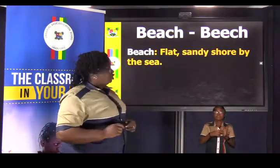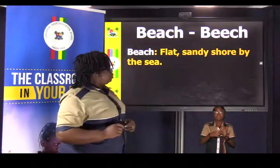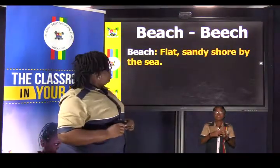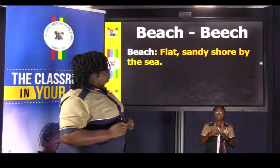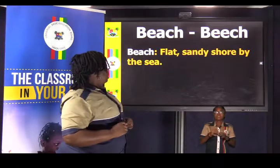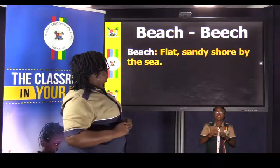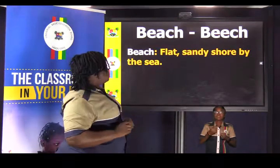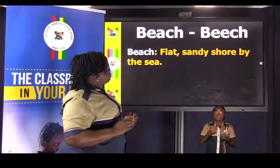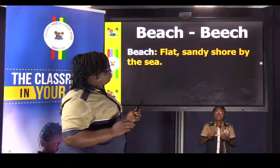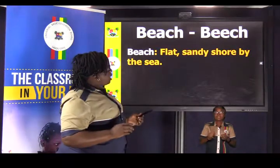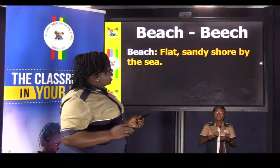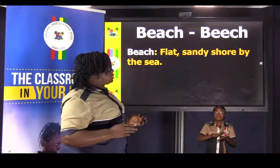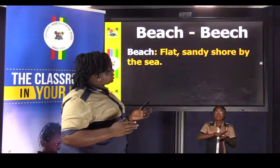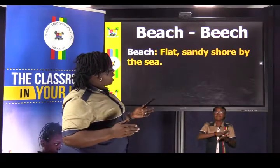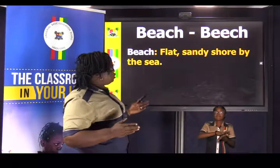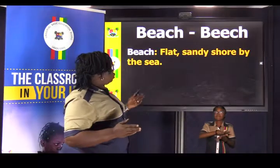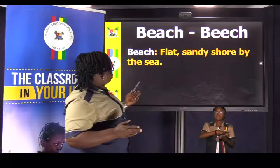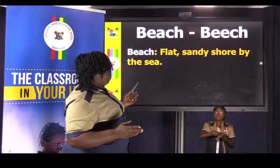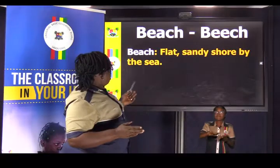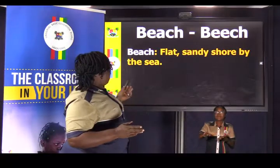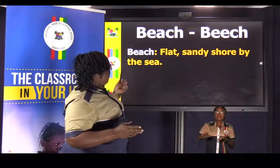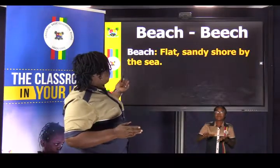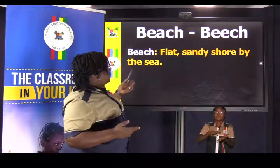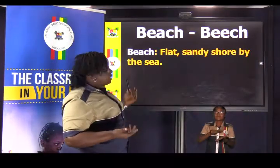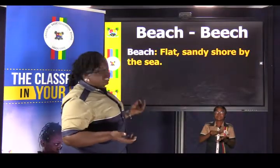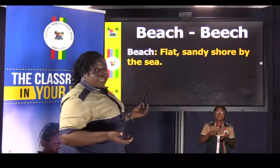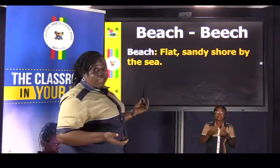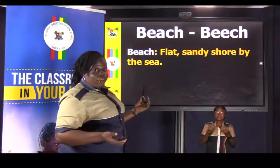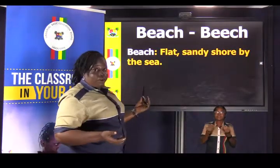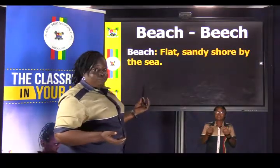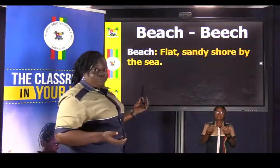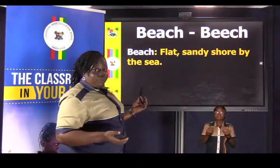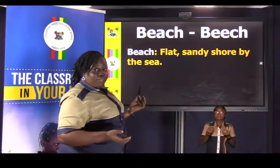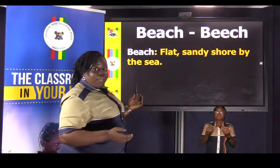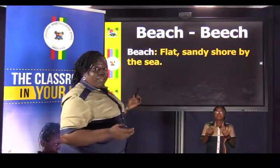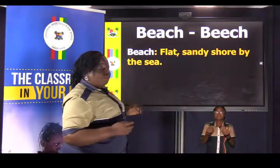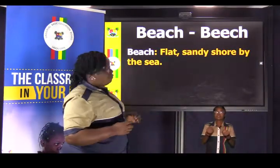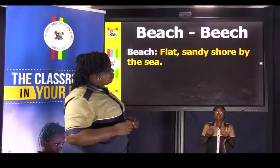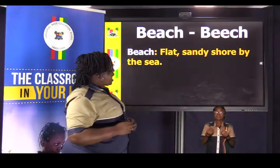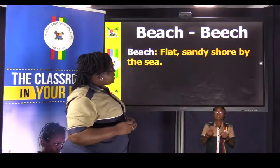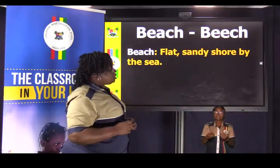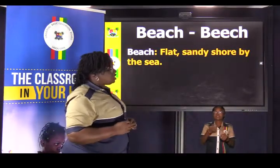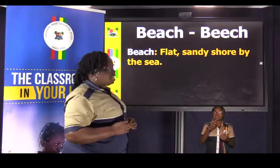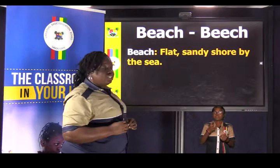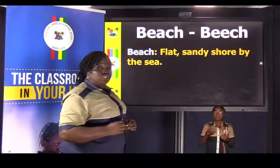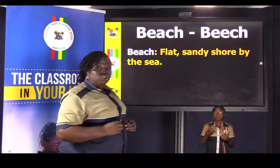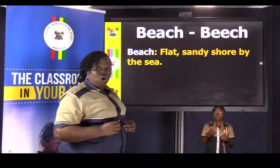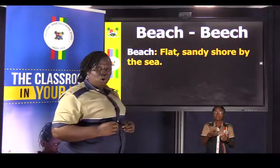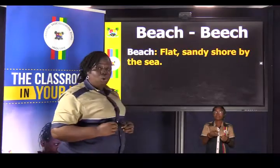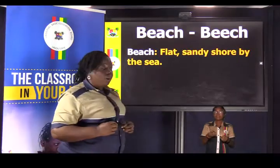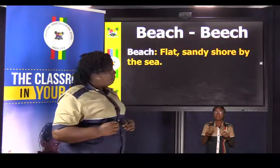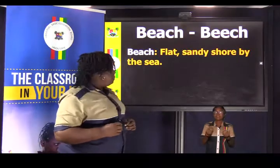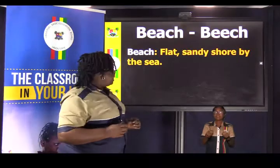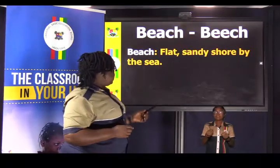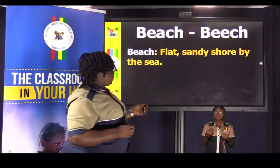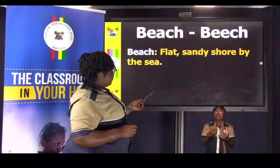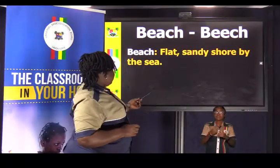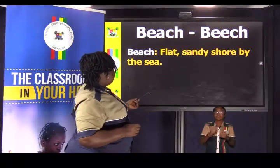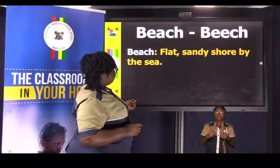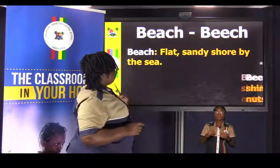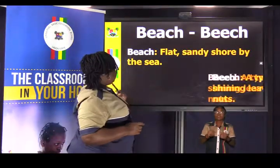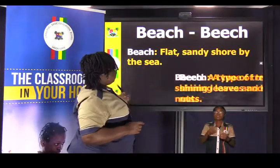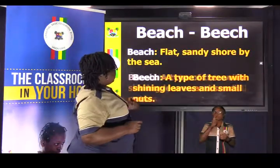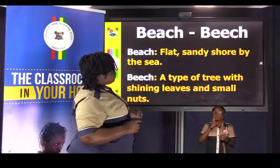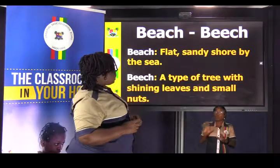B-E-A-C-H, beach, is a flat sandy shore by the sea. A flat sandy shore by the